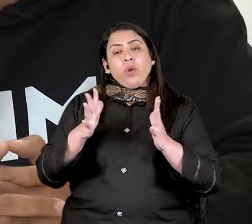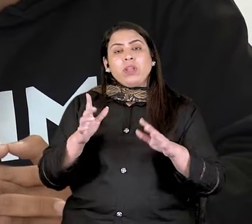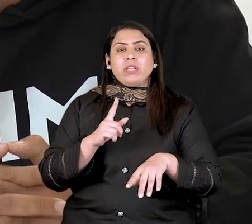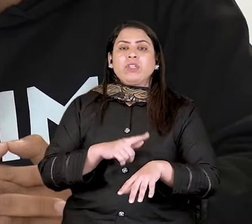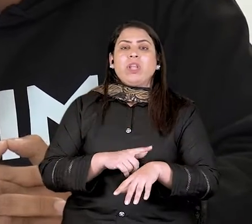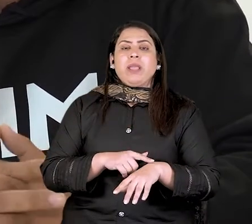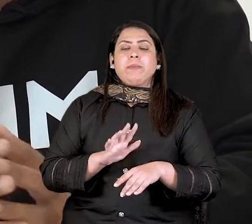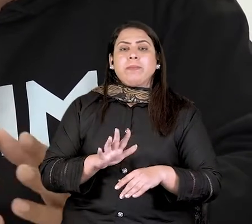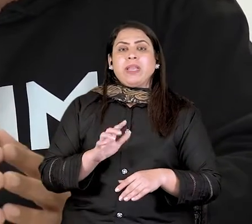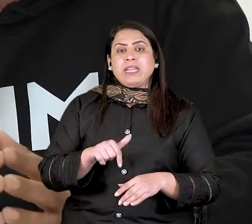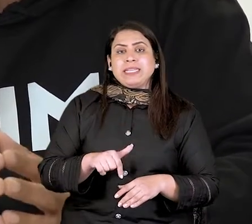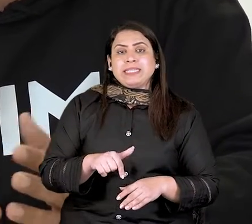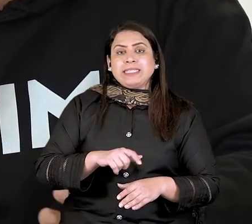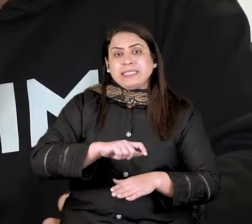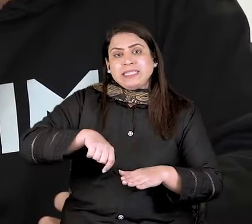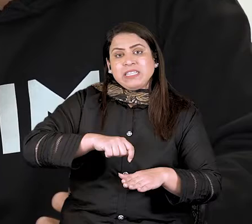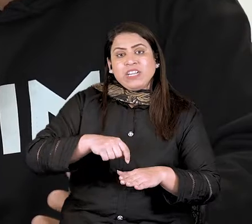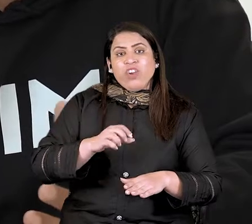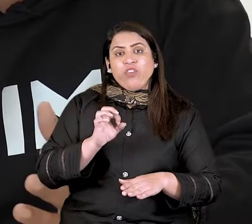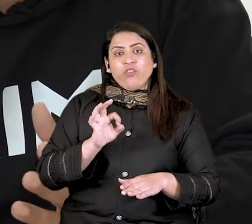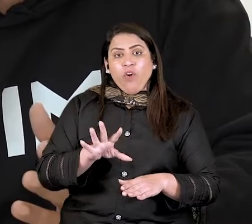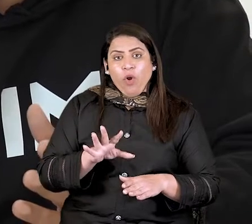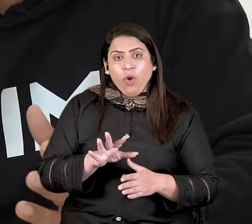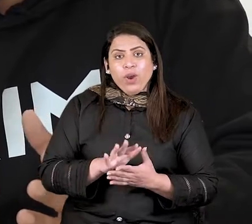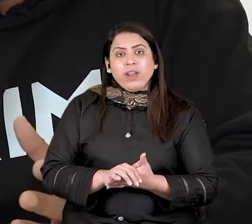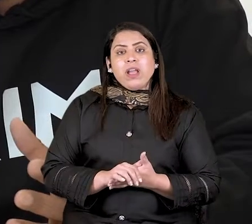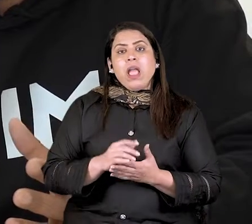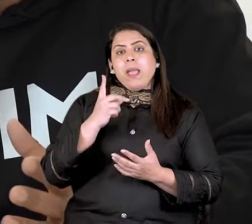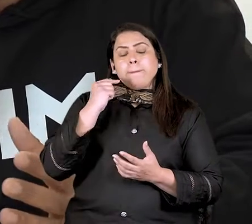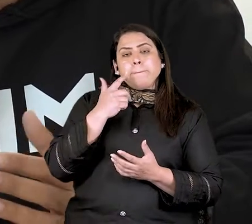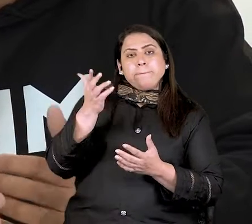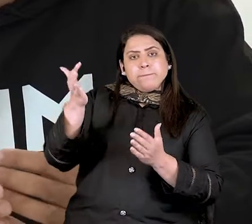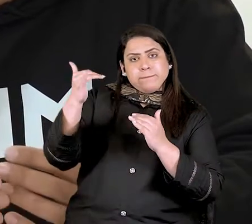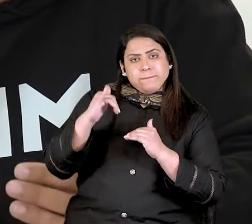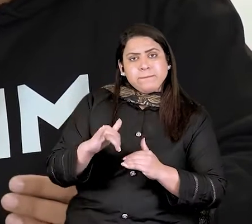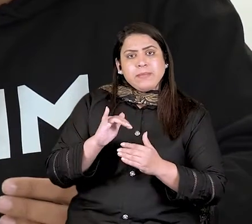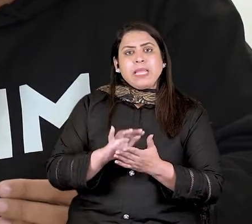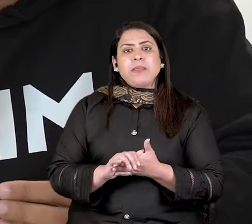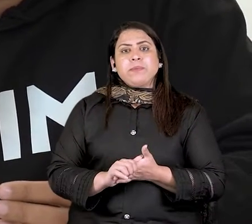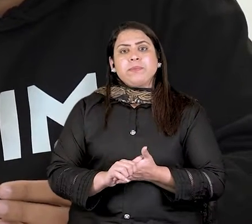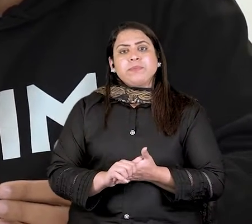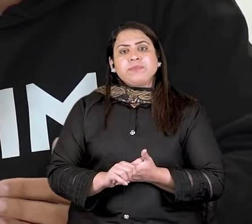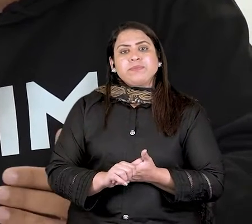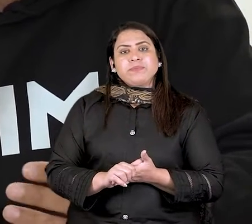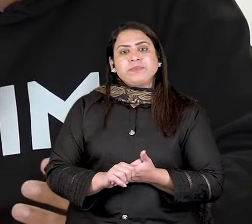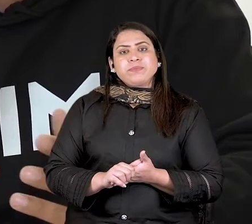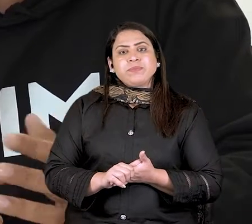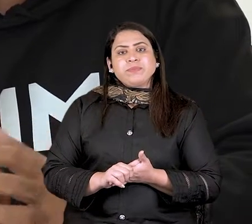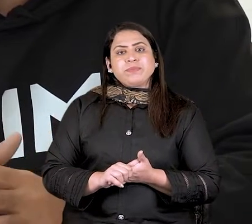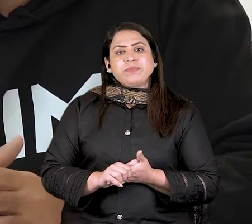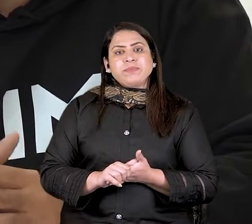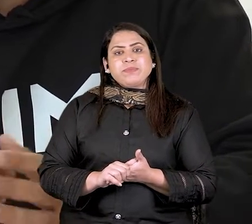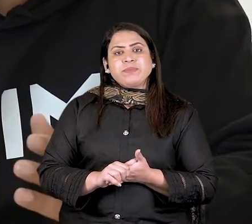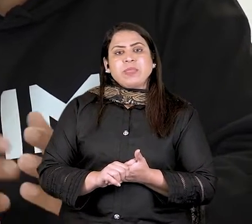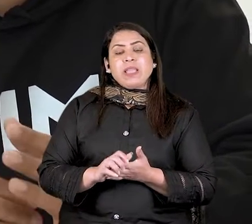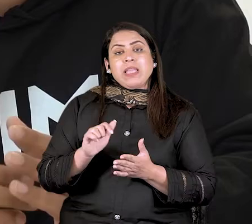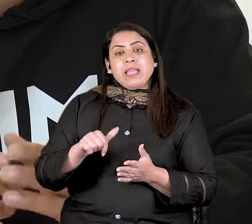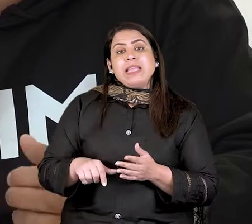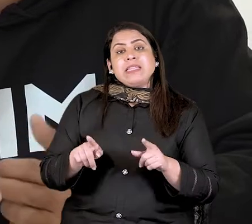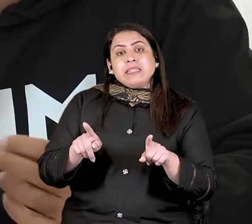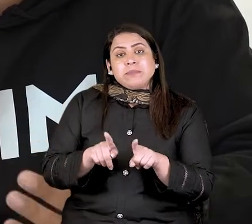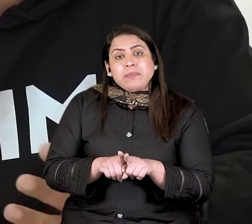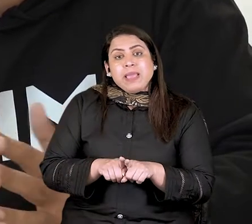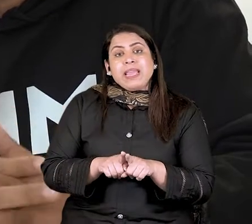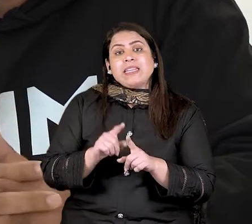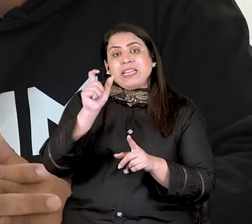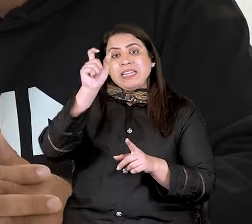you would have loved him. The big boss. And he, you know, we spent a lot of time with him. And when this consultancy came